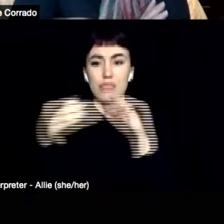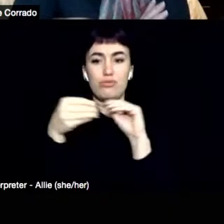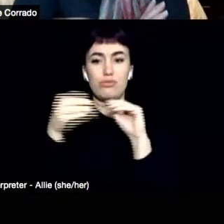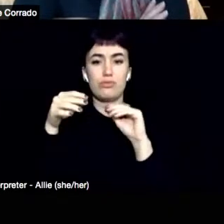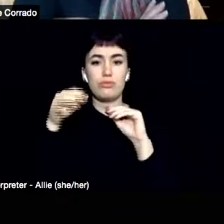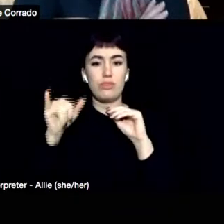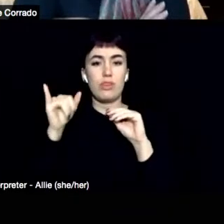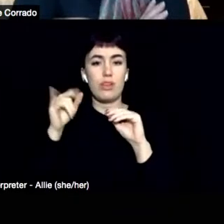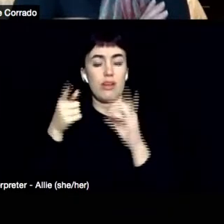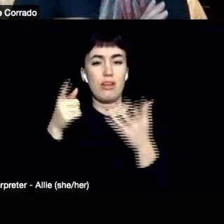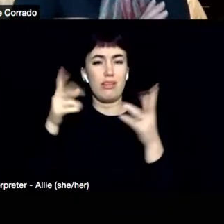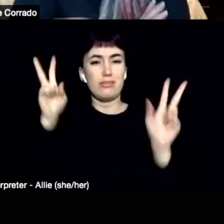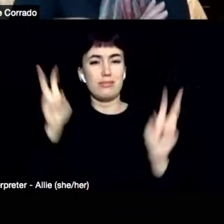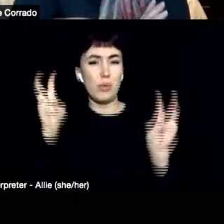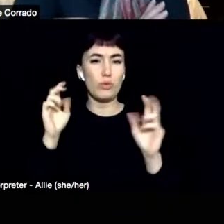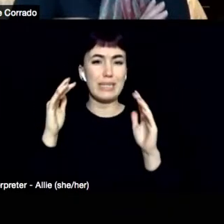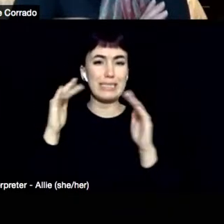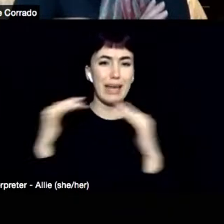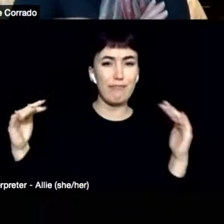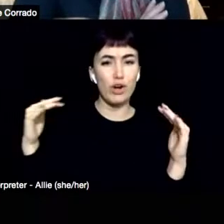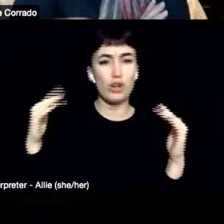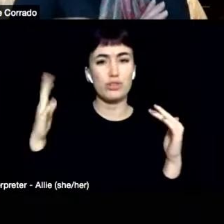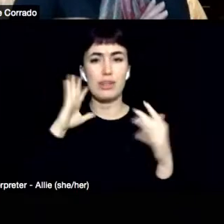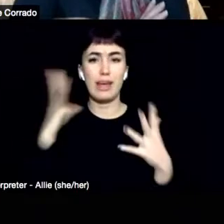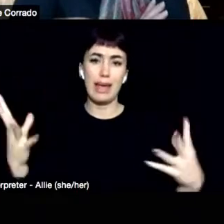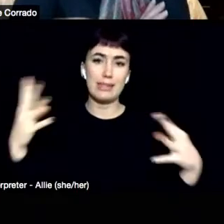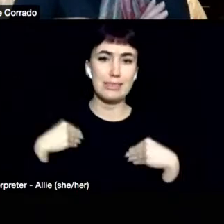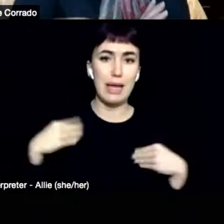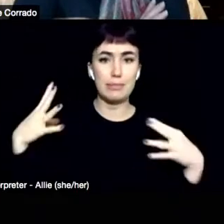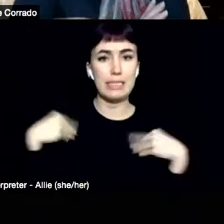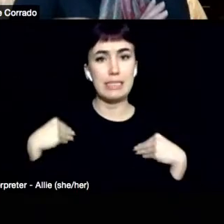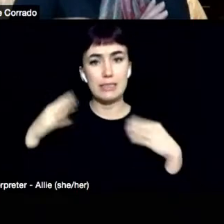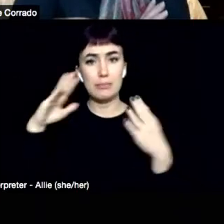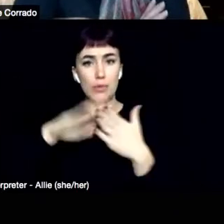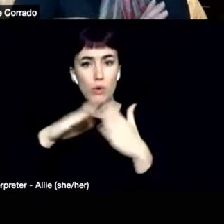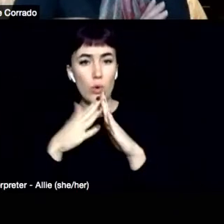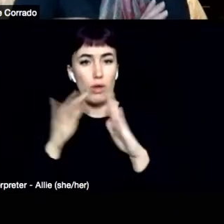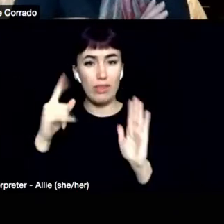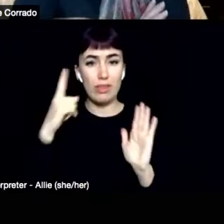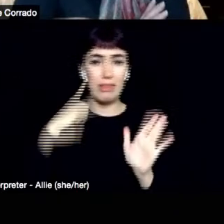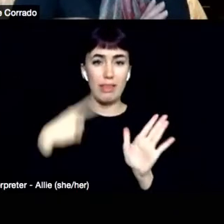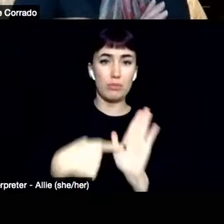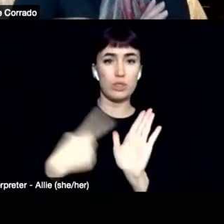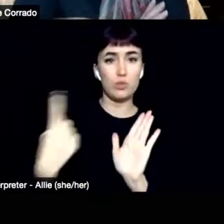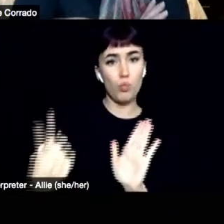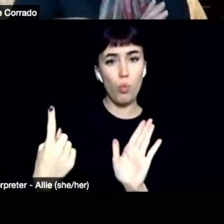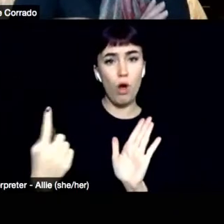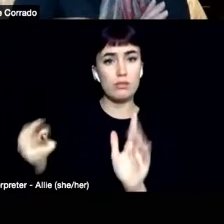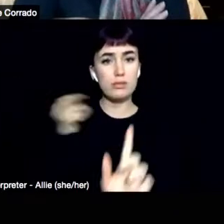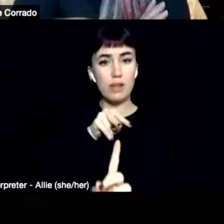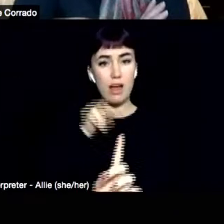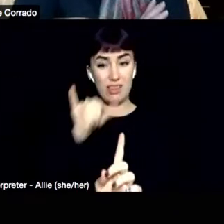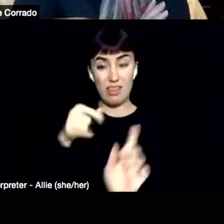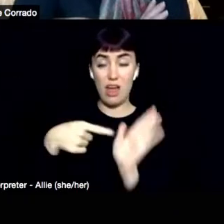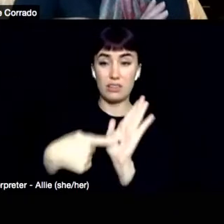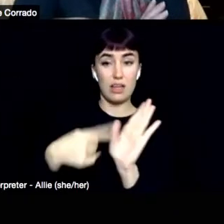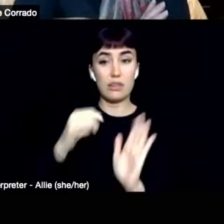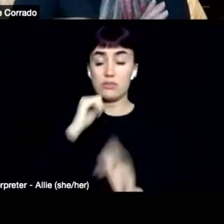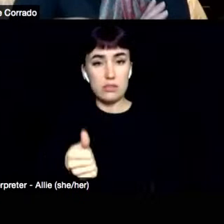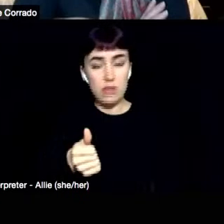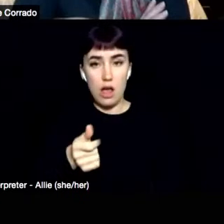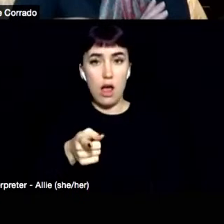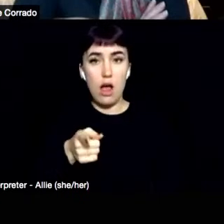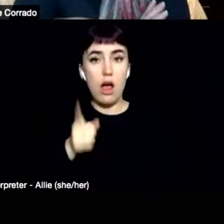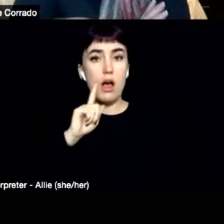this supposedly diverse and accepting community that presents one side, and that side is not the side of